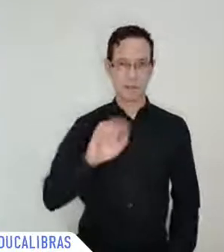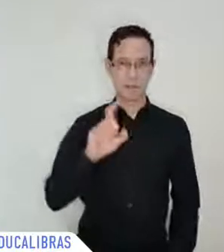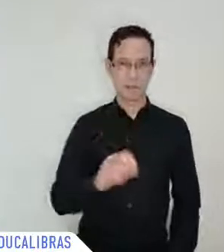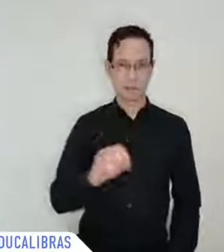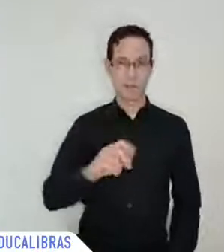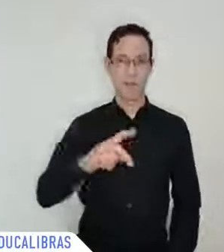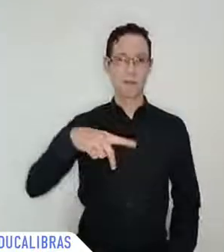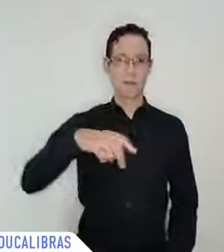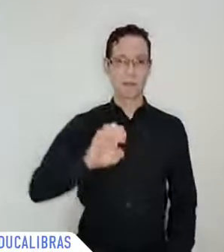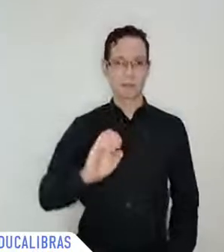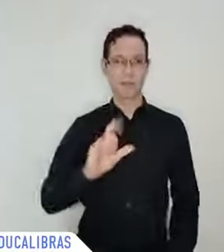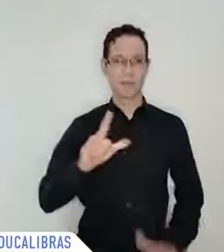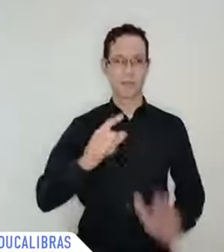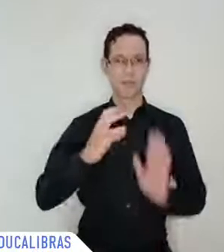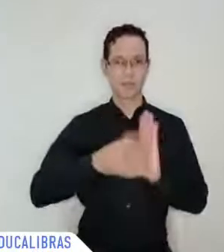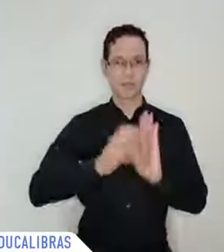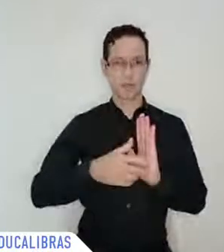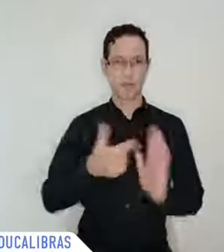Committee.